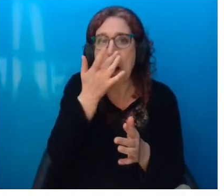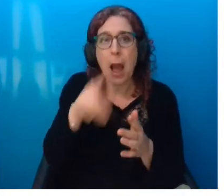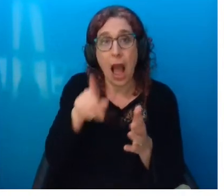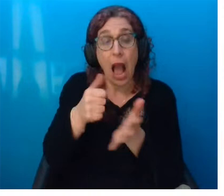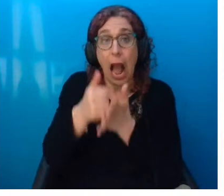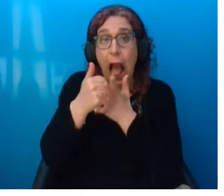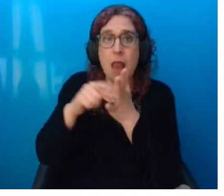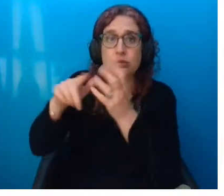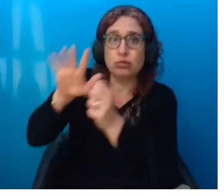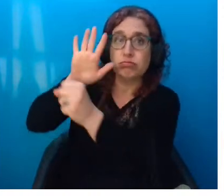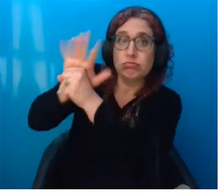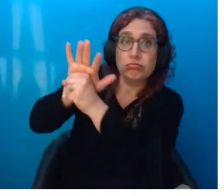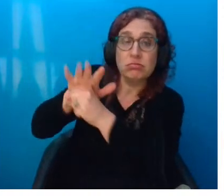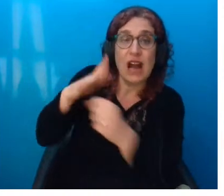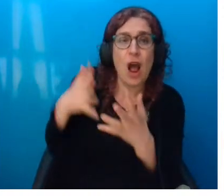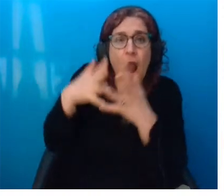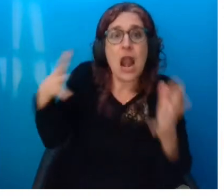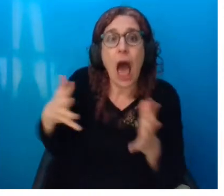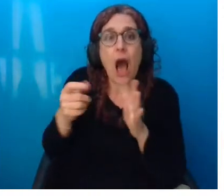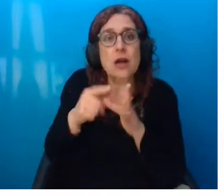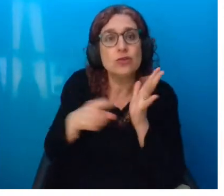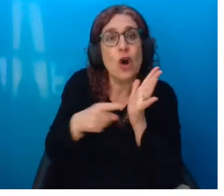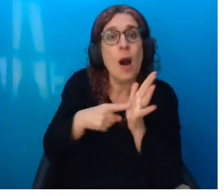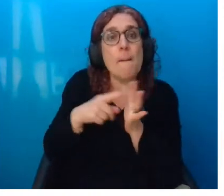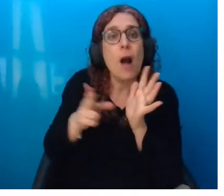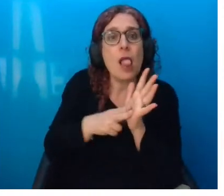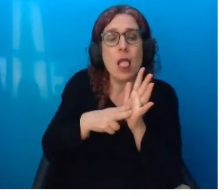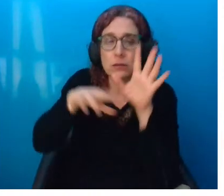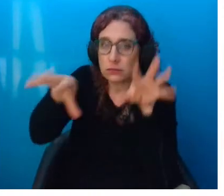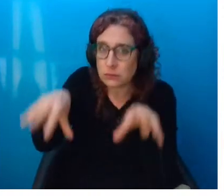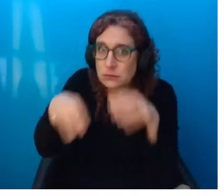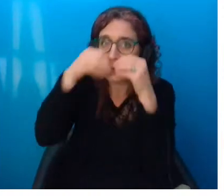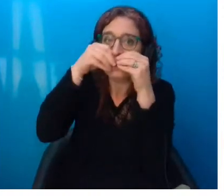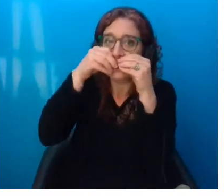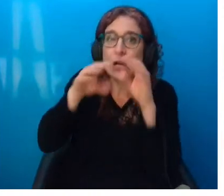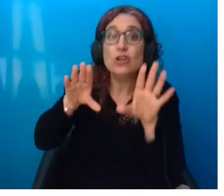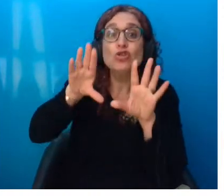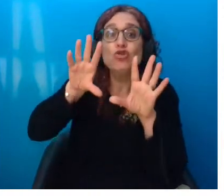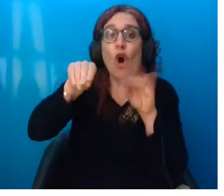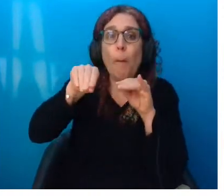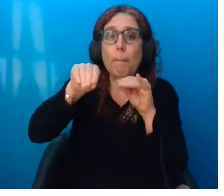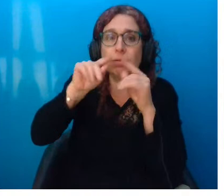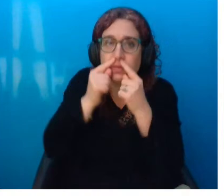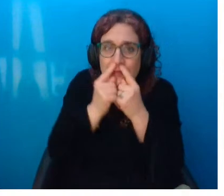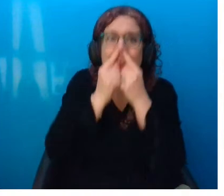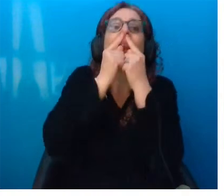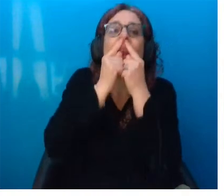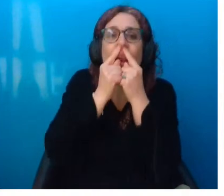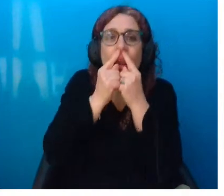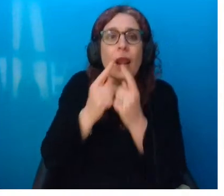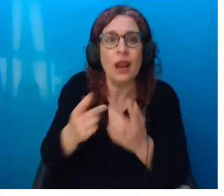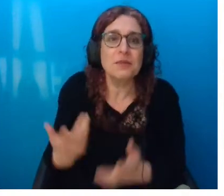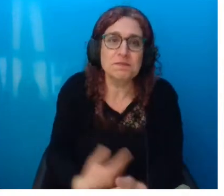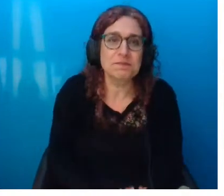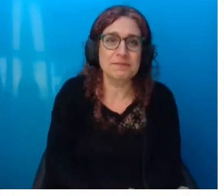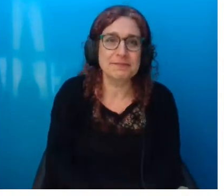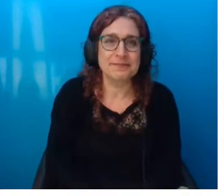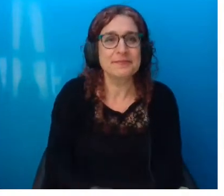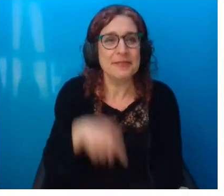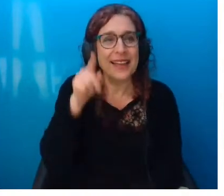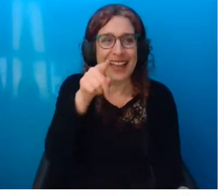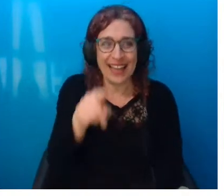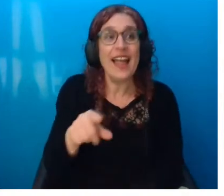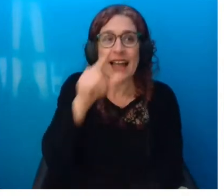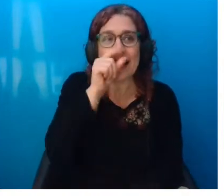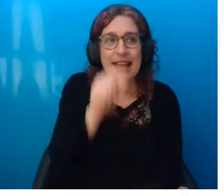large pollen particles and stops them from getting into the nose. You can